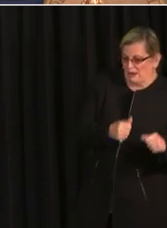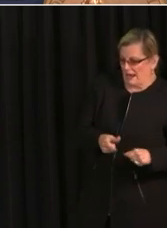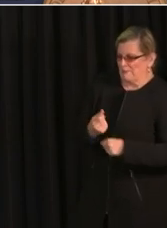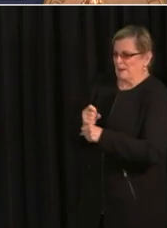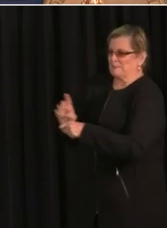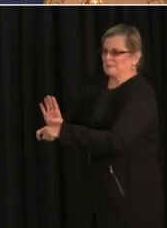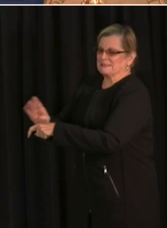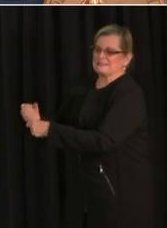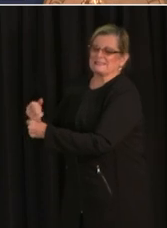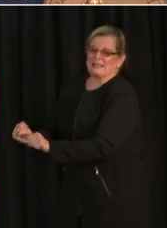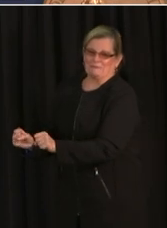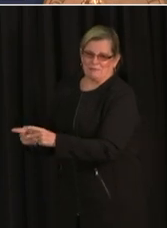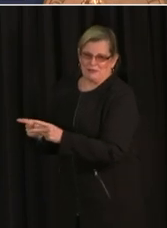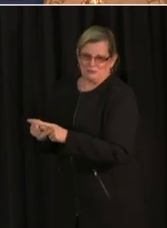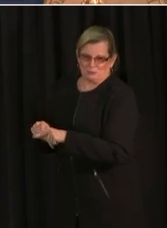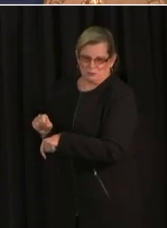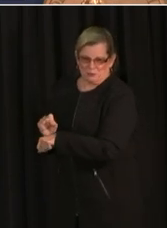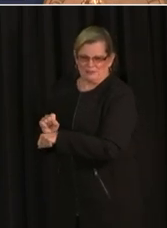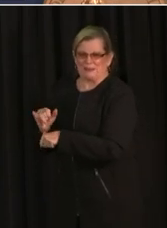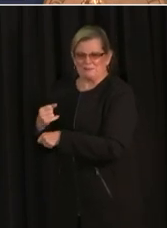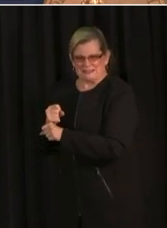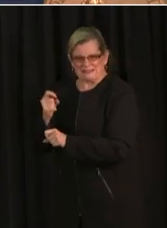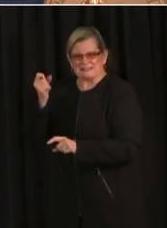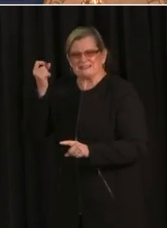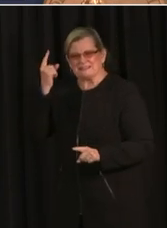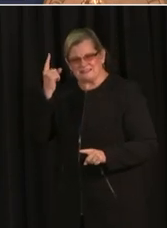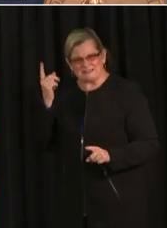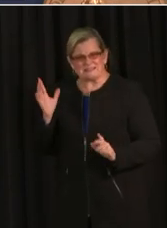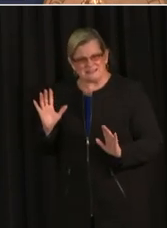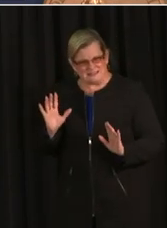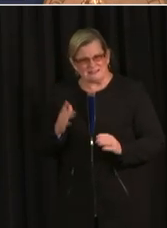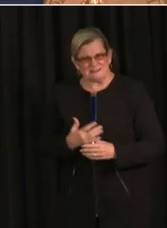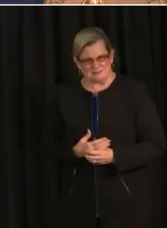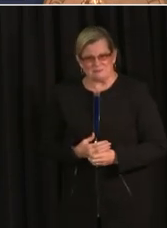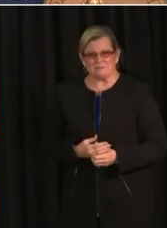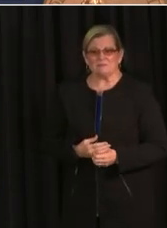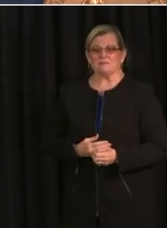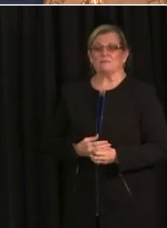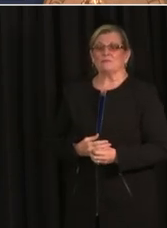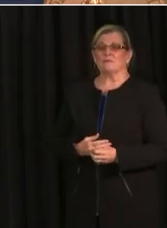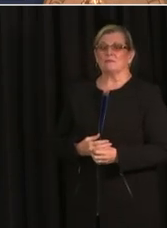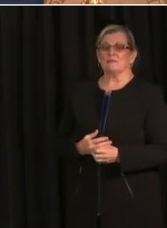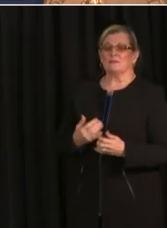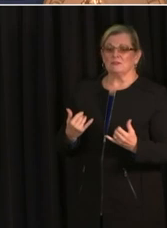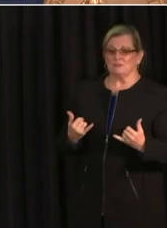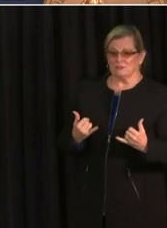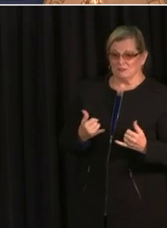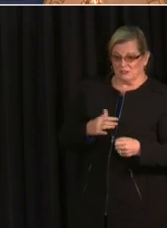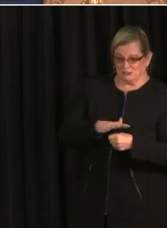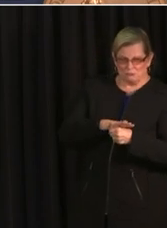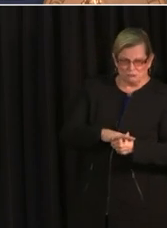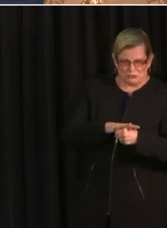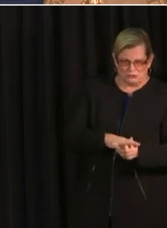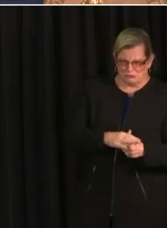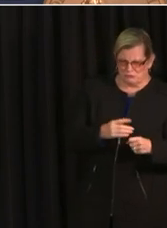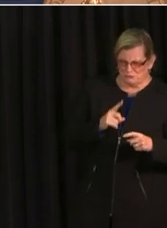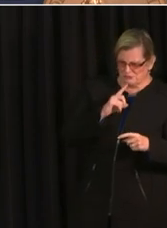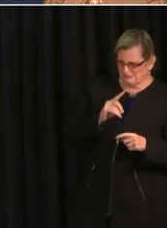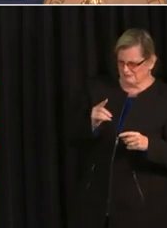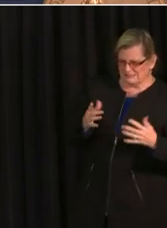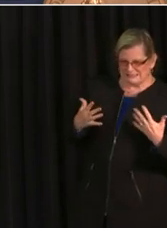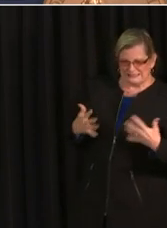so we, in doing our part in driving down this virus and how it's circulating in our